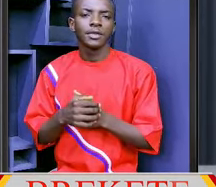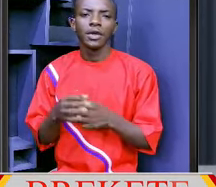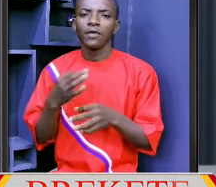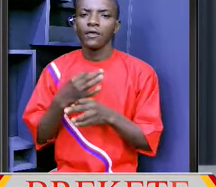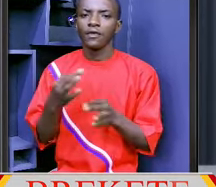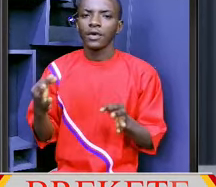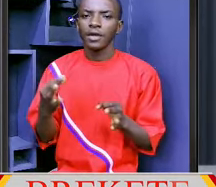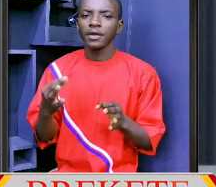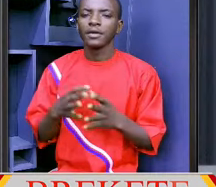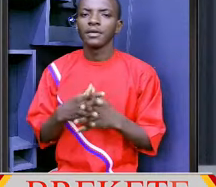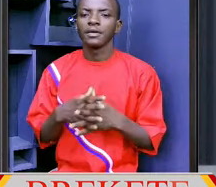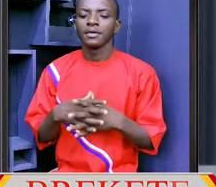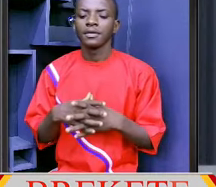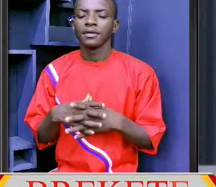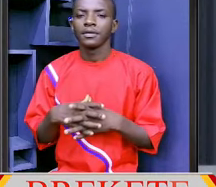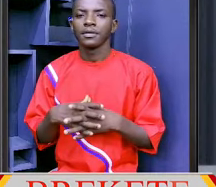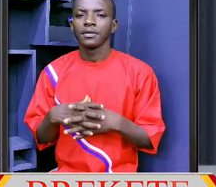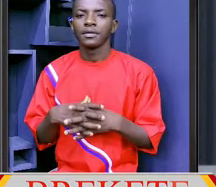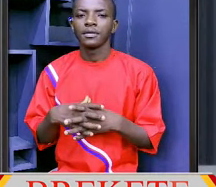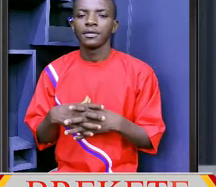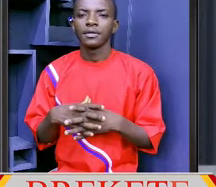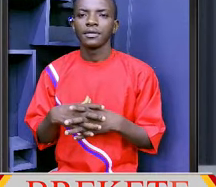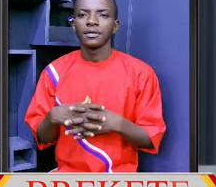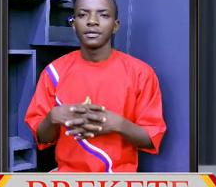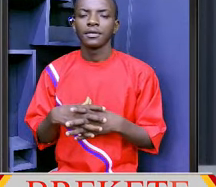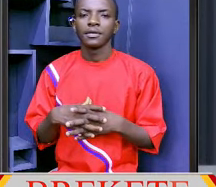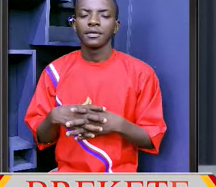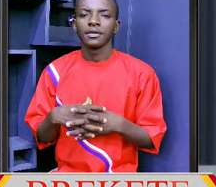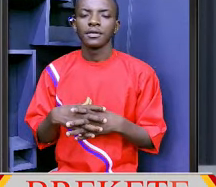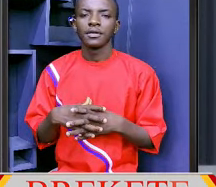Not free. We pray that.